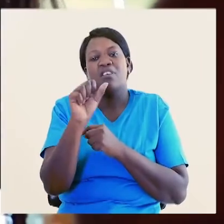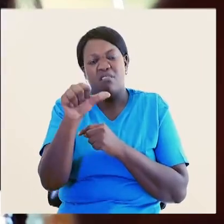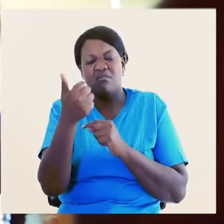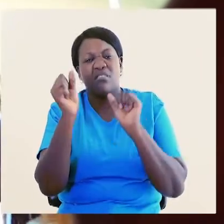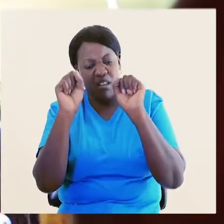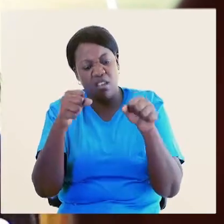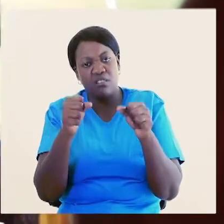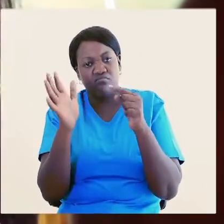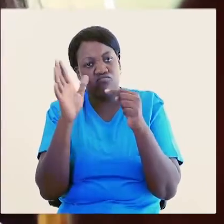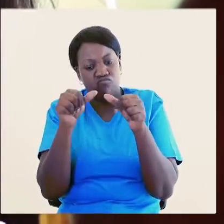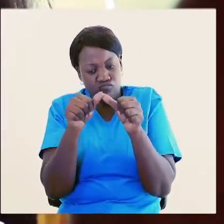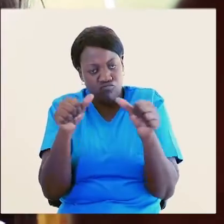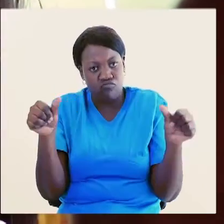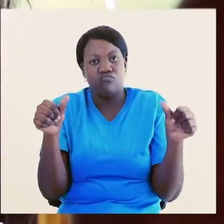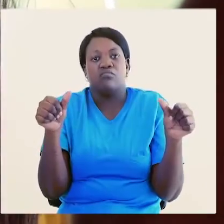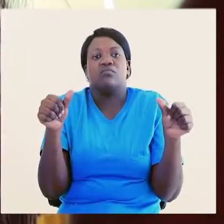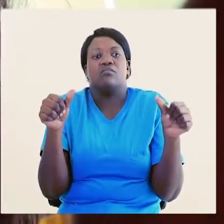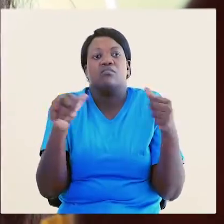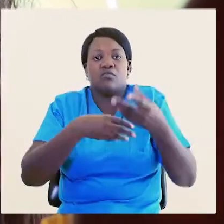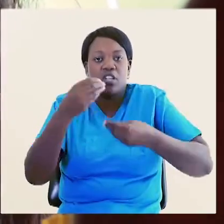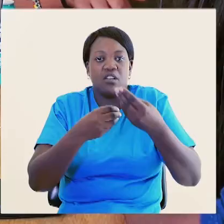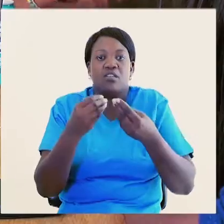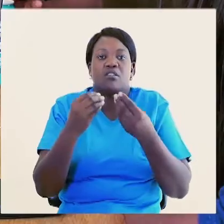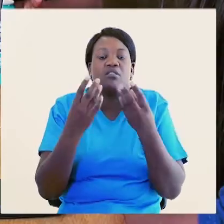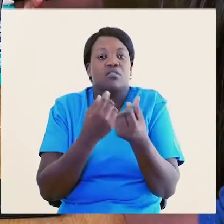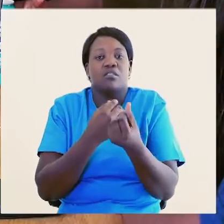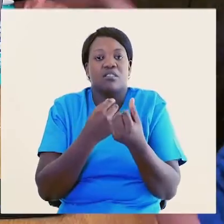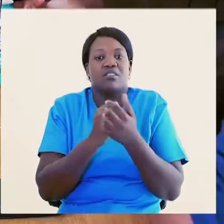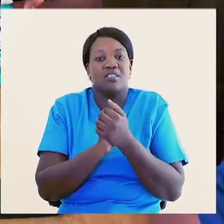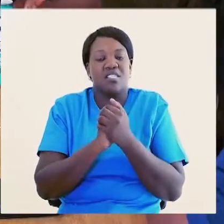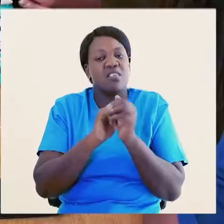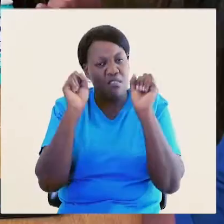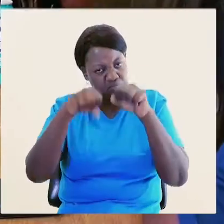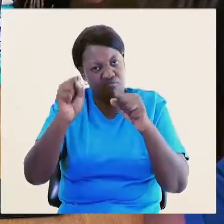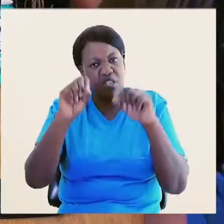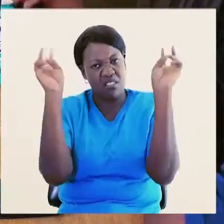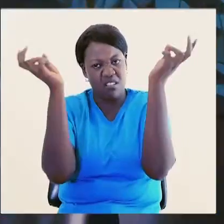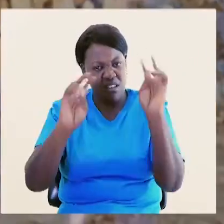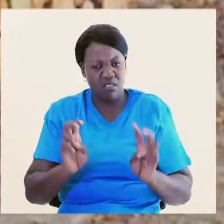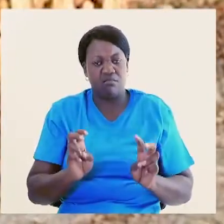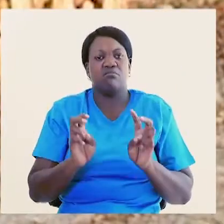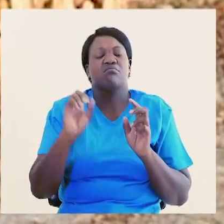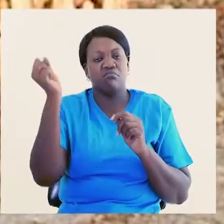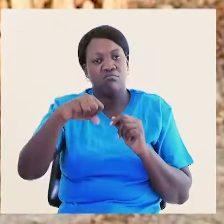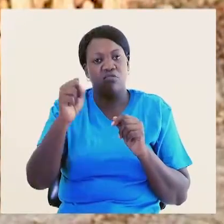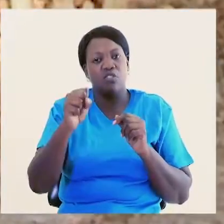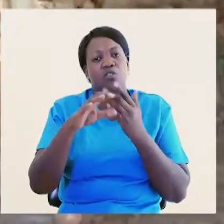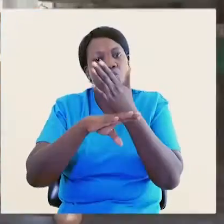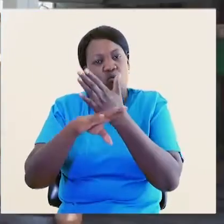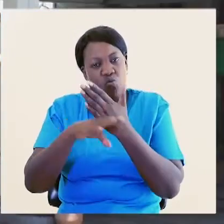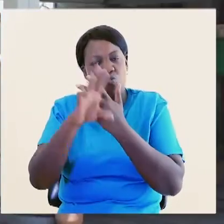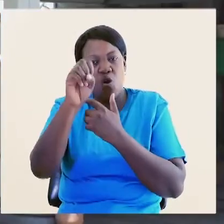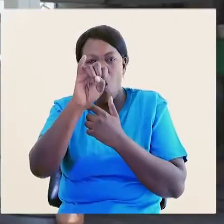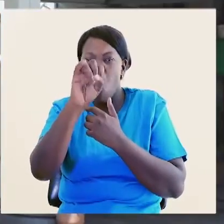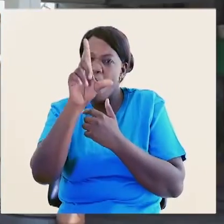one can use to measure a country's economic wealth. I know. Energy. Yes, right? That is correct. Cool. Wood, oil,